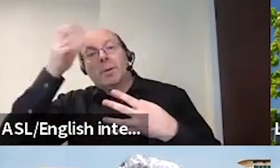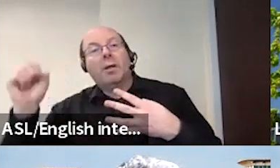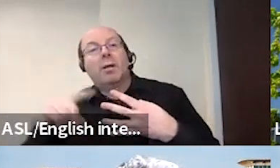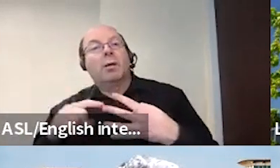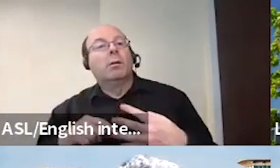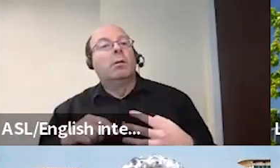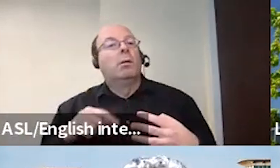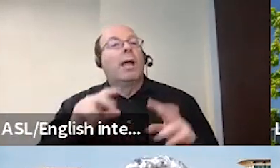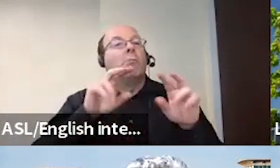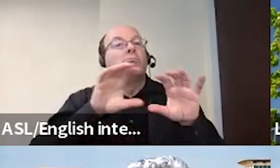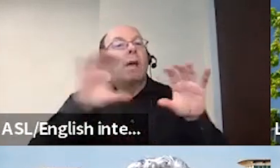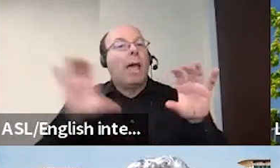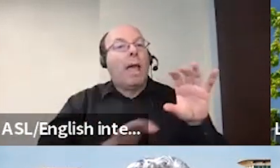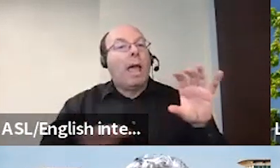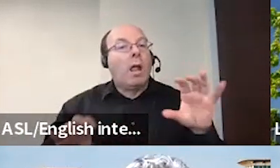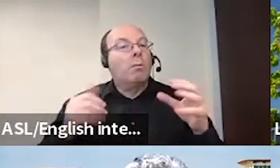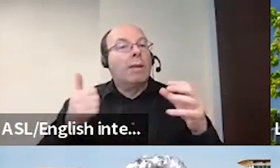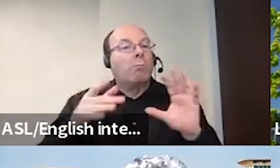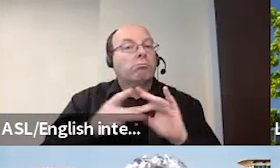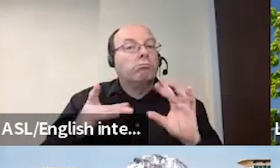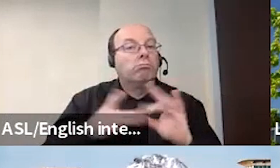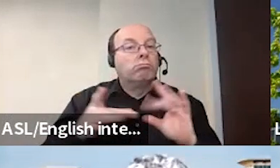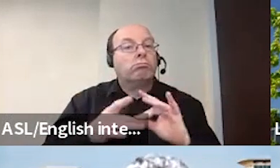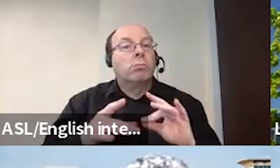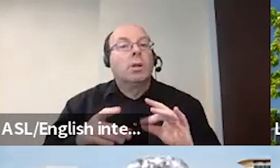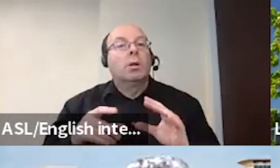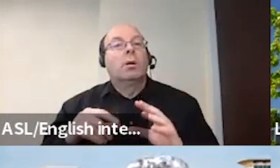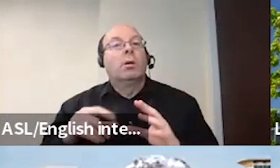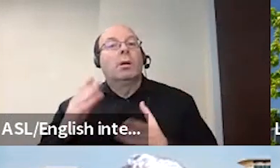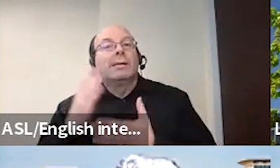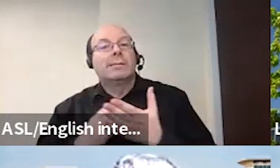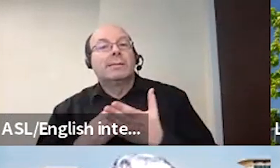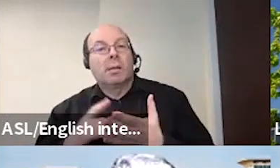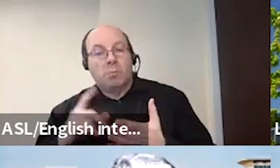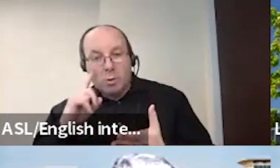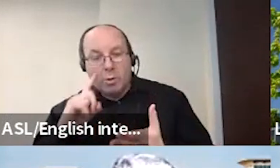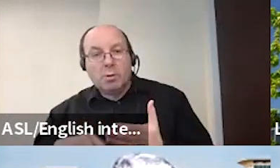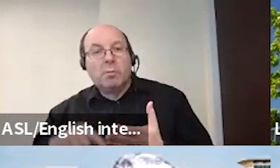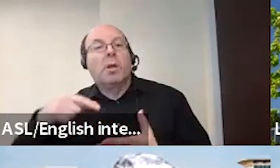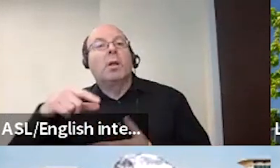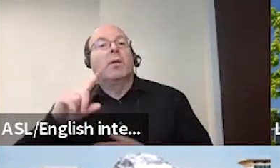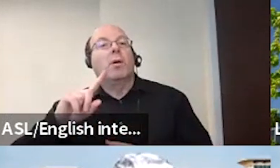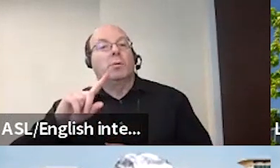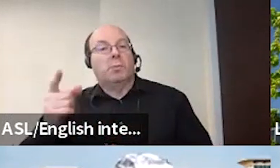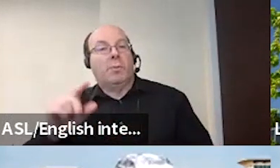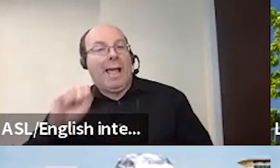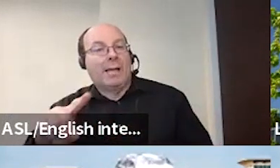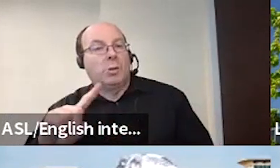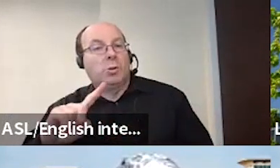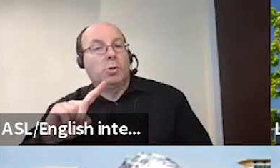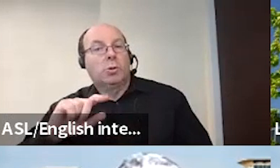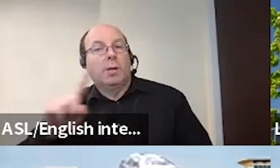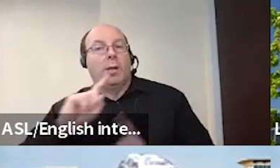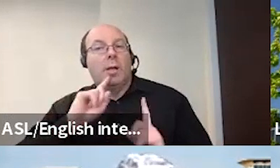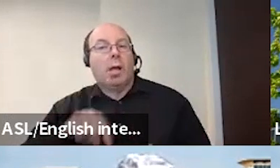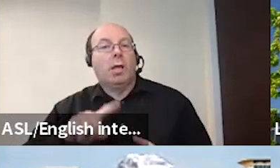did anybody want to follow up verbally from some of the responses that they've dropped in the Q&A? I'd like to speak a